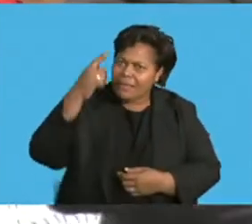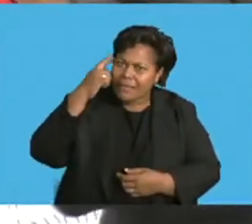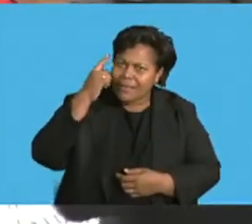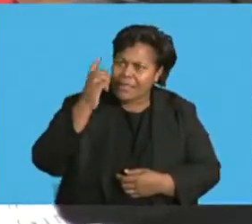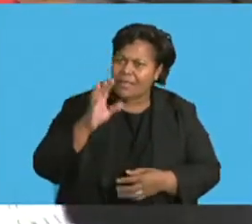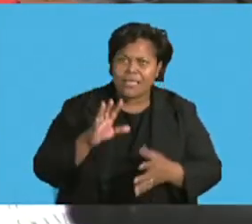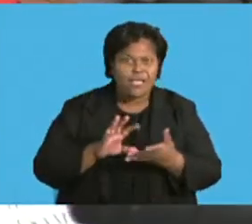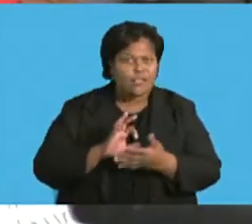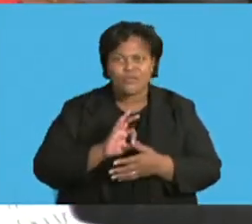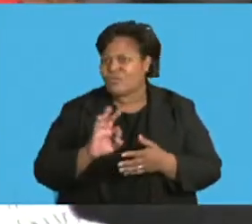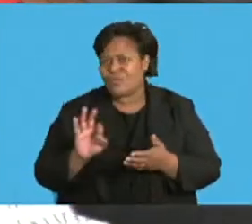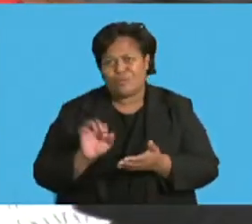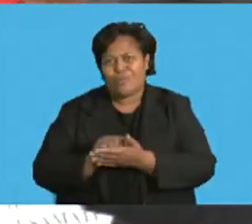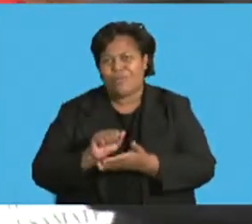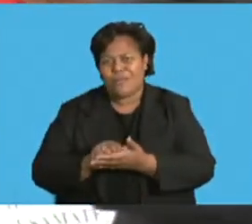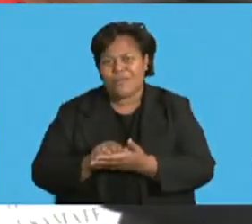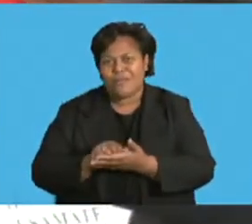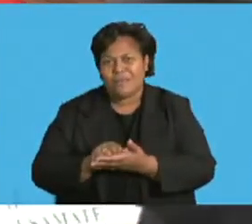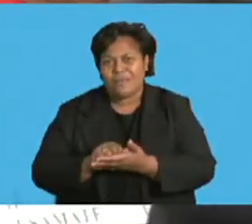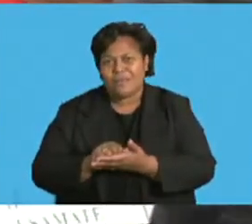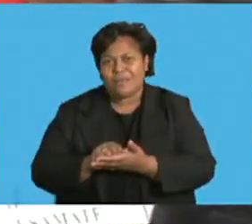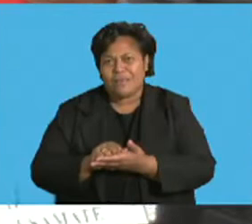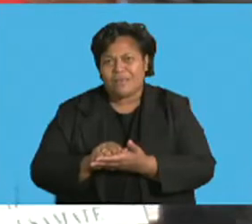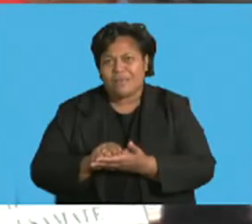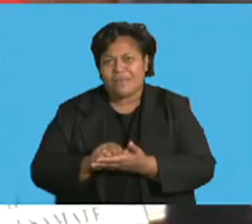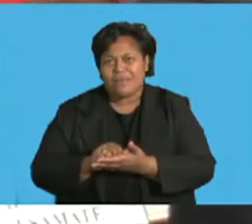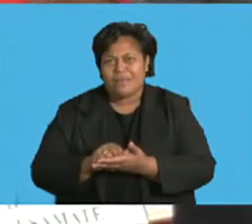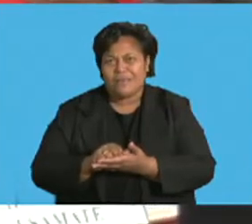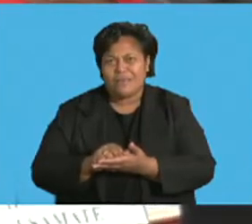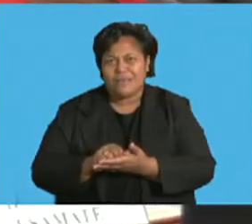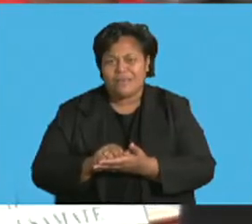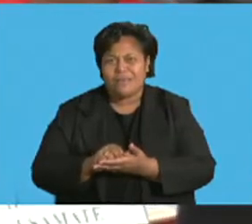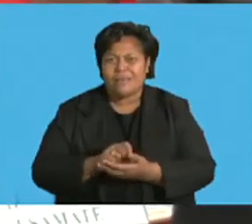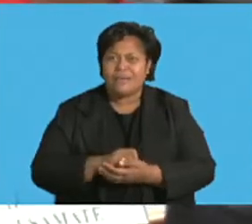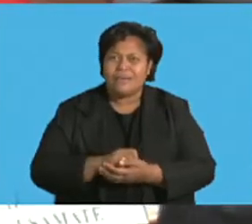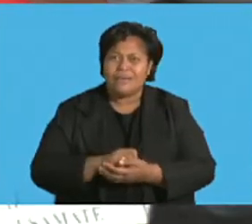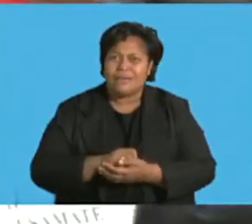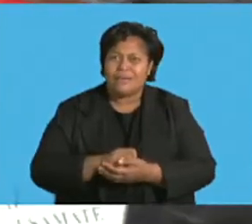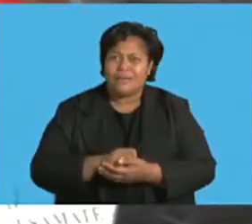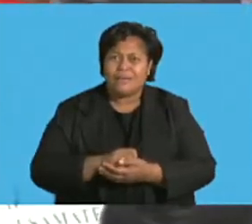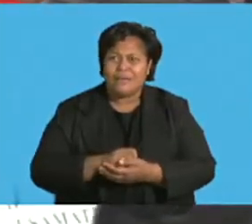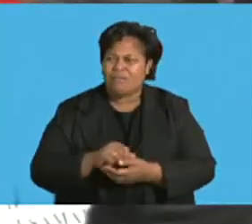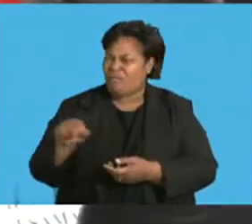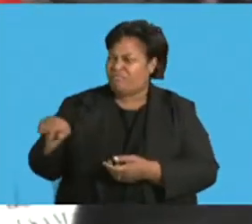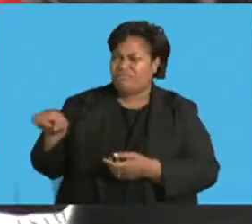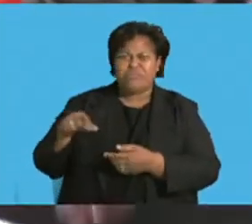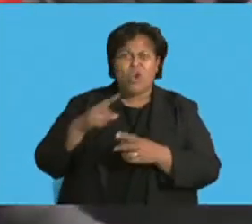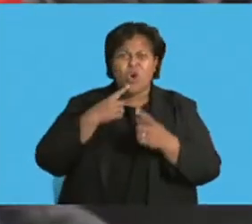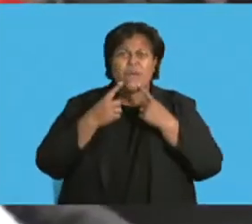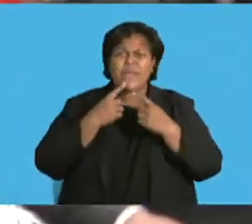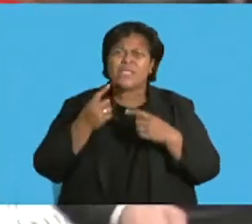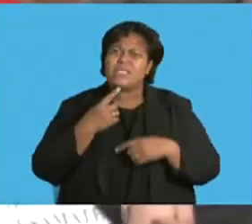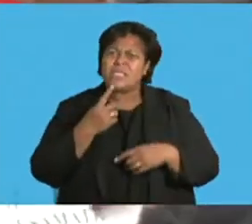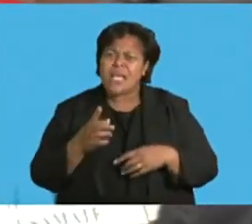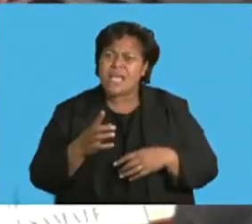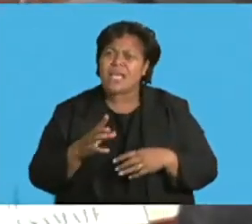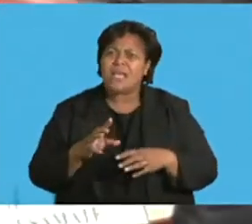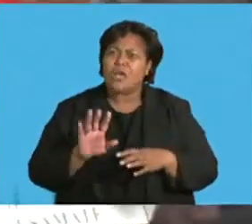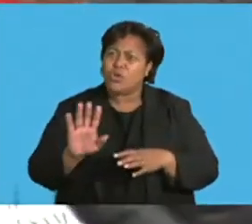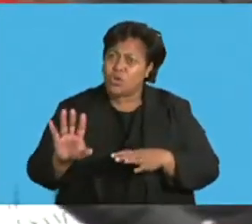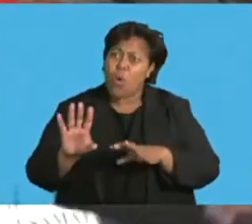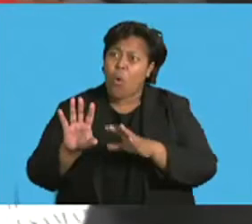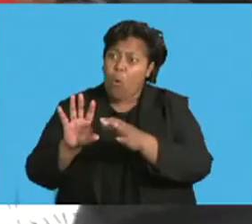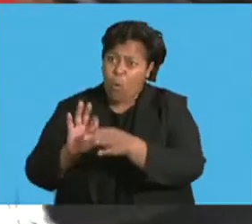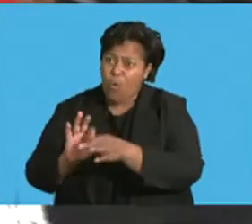quite disingenuous for those who subsequently said that when he said in your own house, he meant your